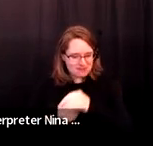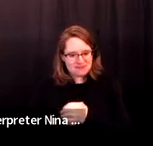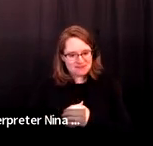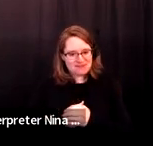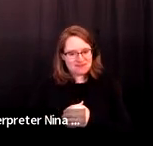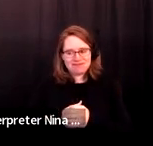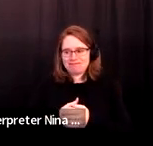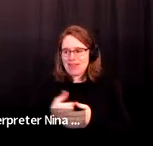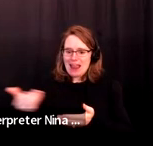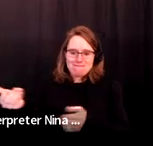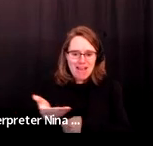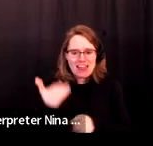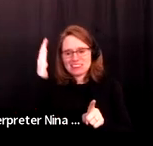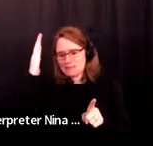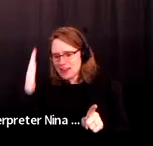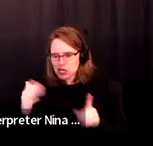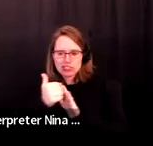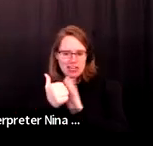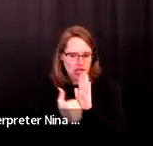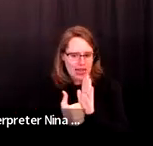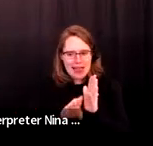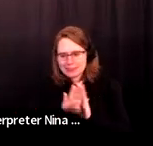agendas. Yeah. Great.